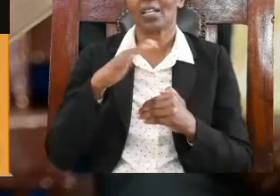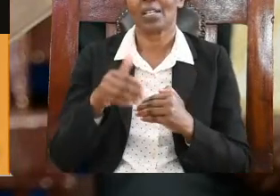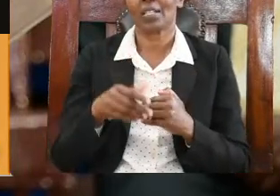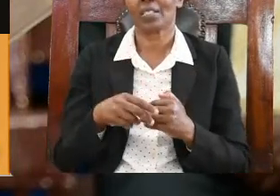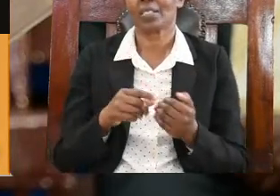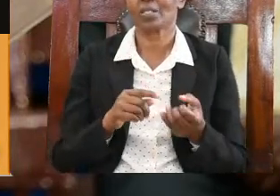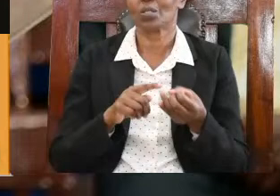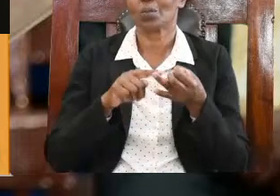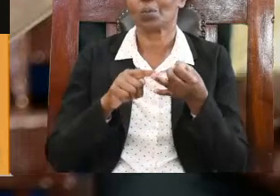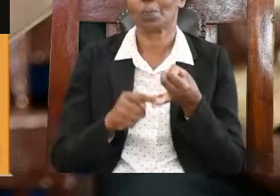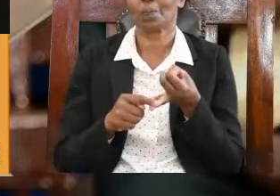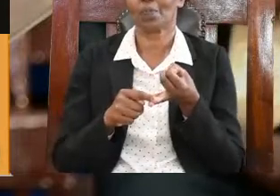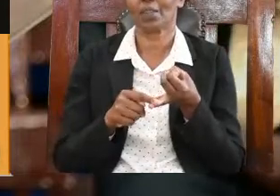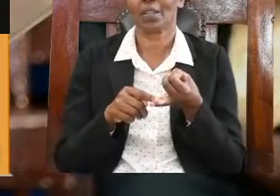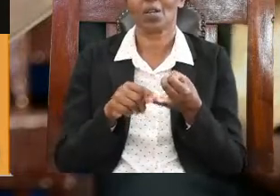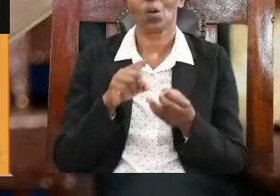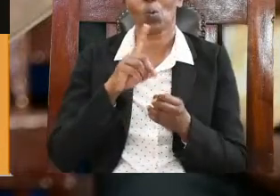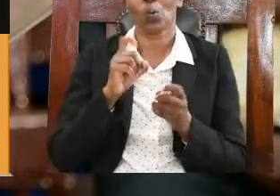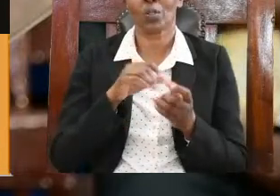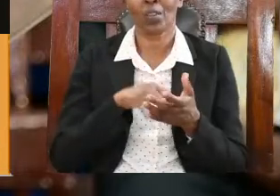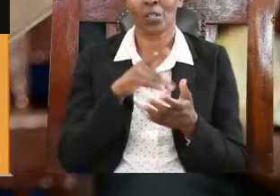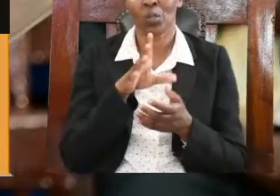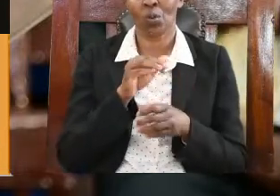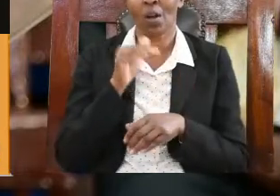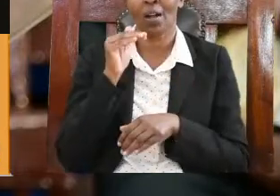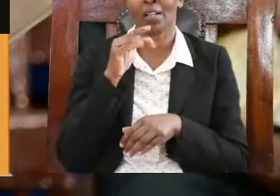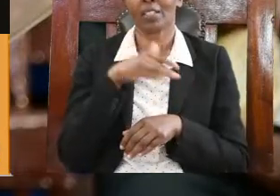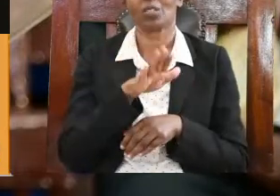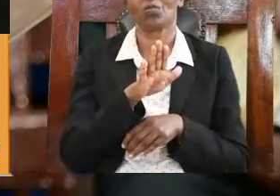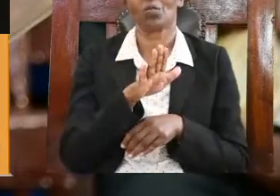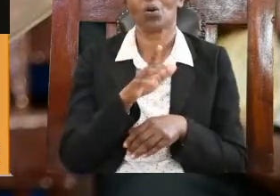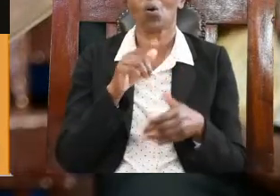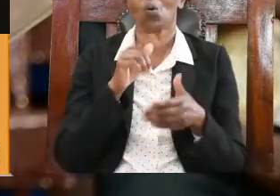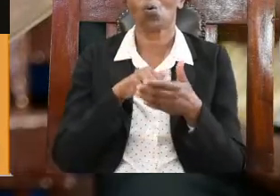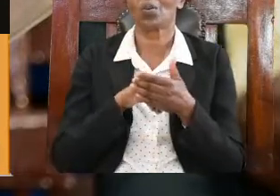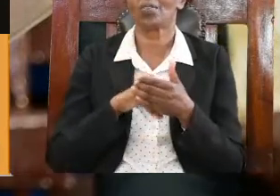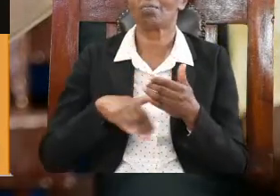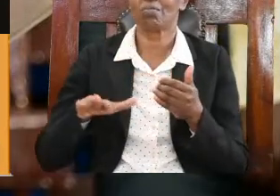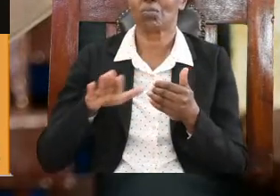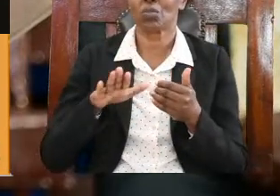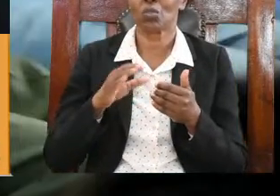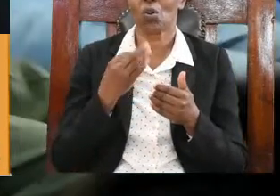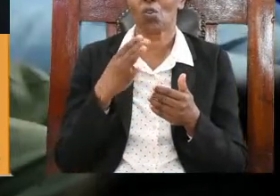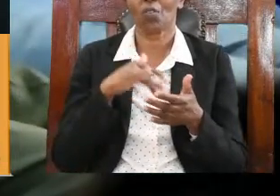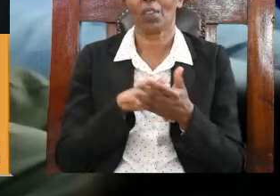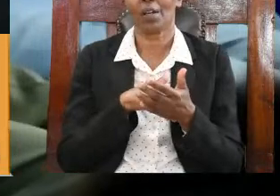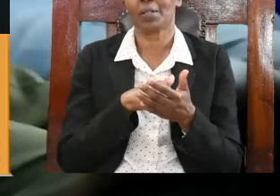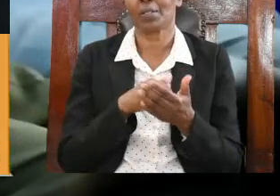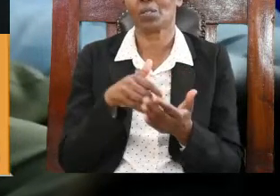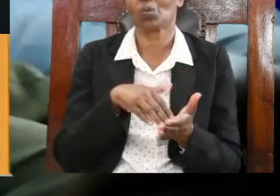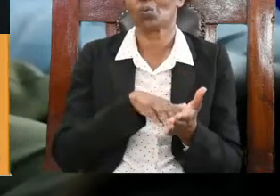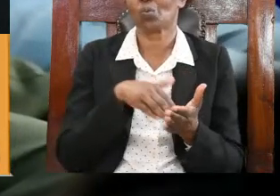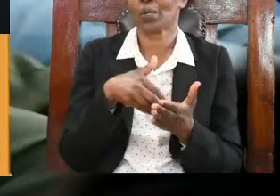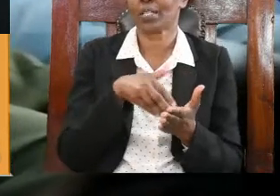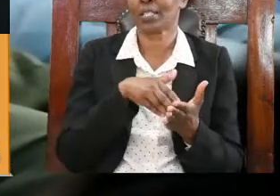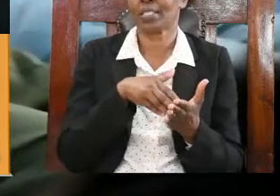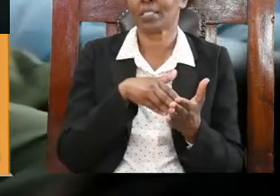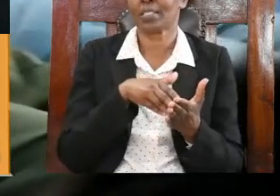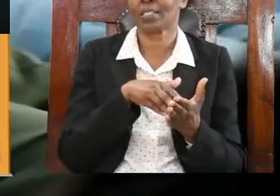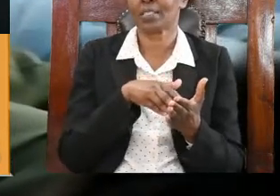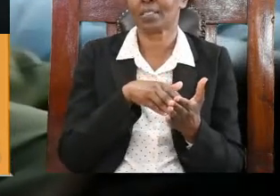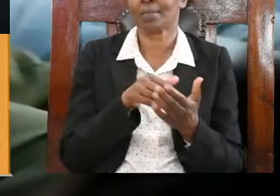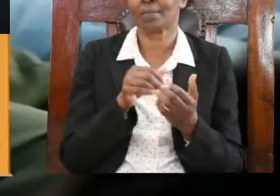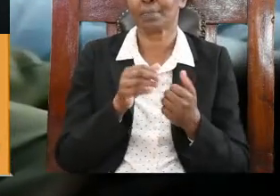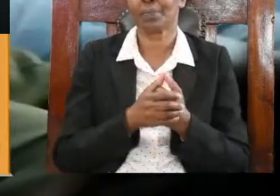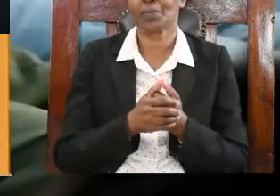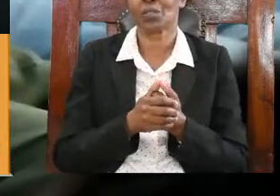two, that we'll ask ourselves, what is the source of such weakness? What is the source of